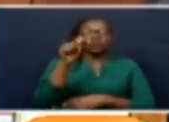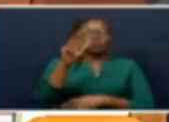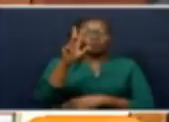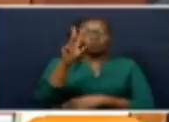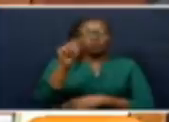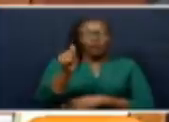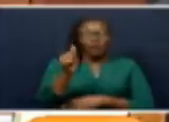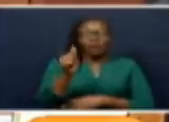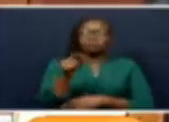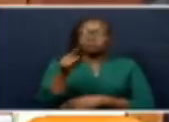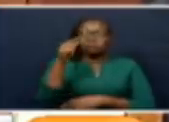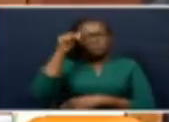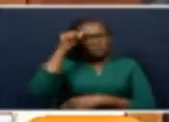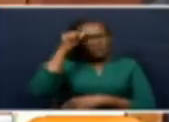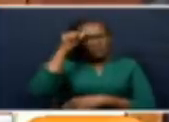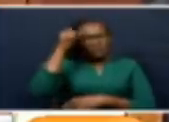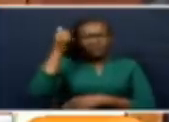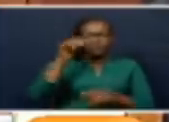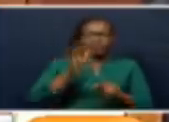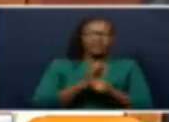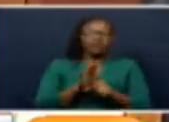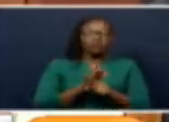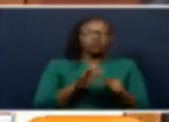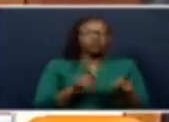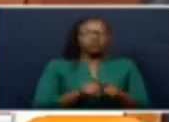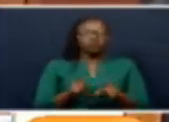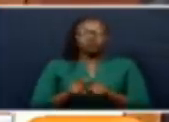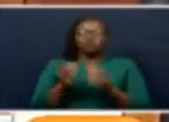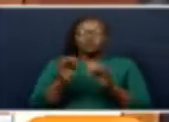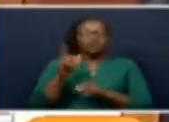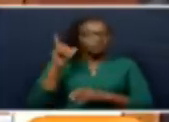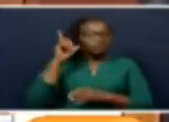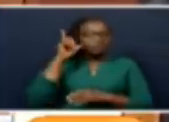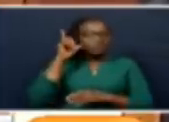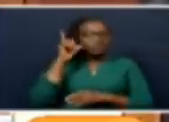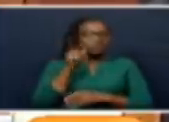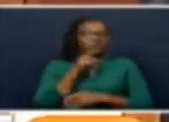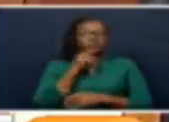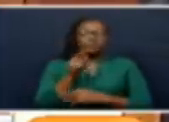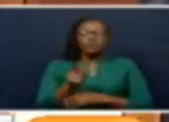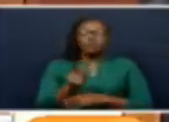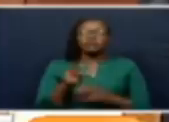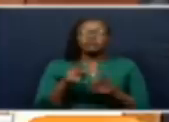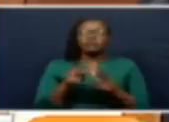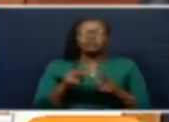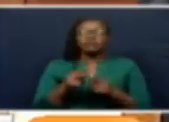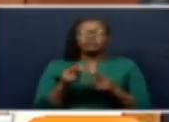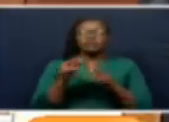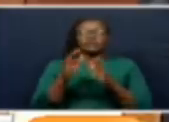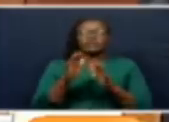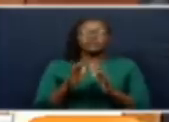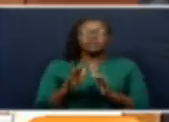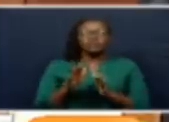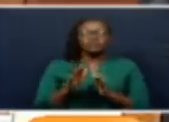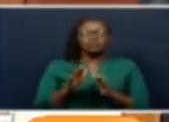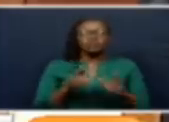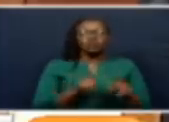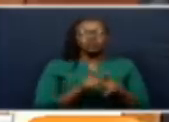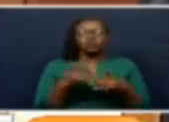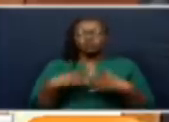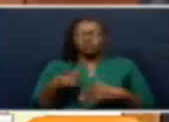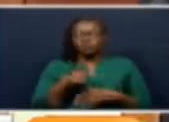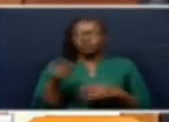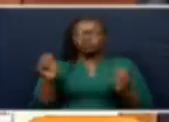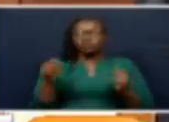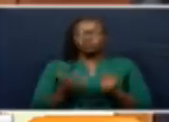he listened to Kinyua, Joseph Kinyua. Mm. Yeah. If he listens to Kinyua very well, he's a very intelligent person. These are people who can help him.